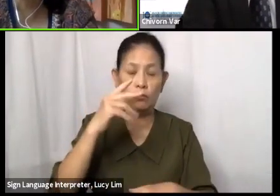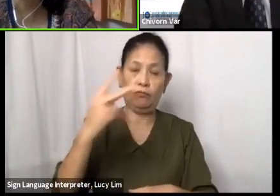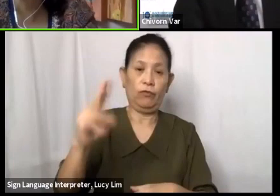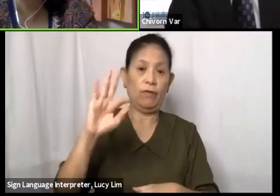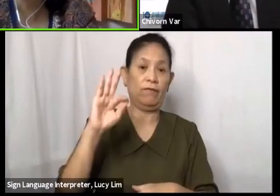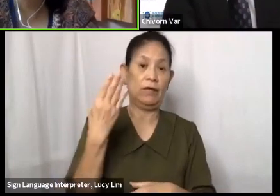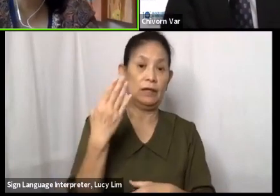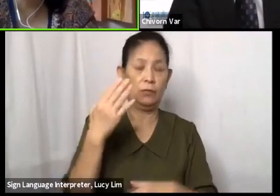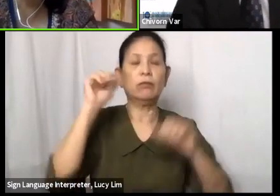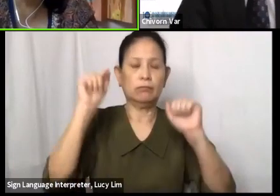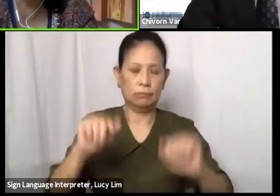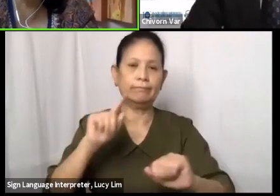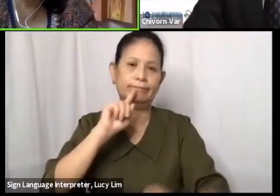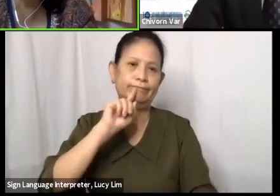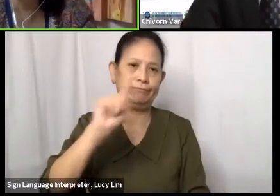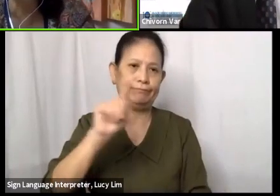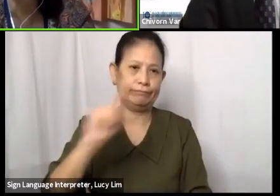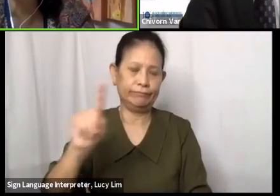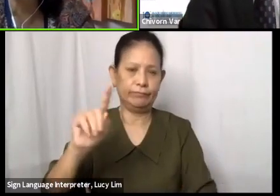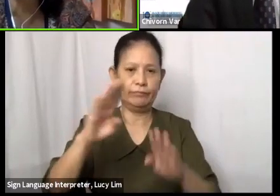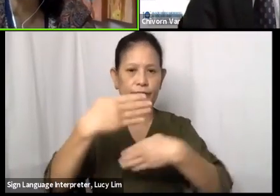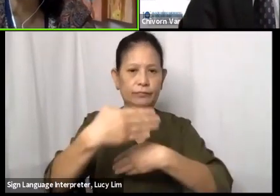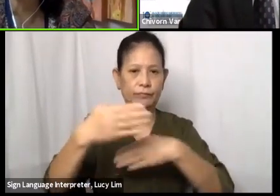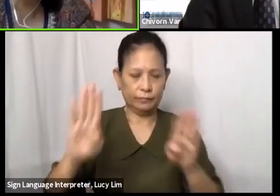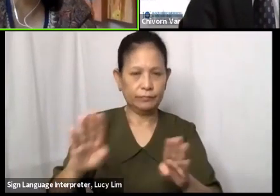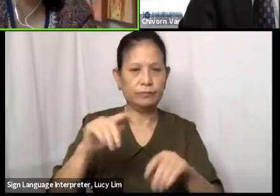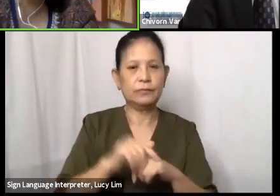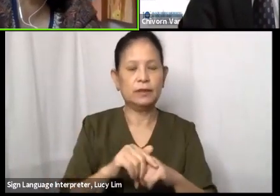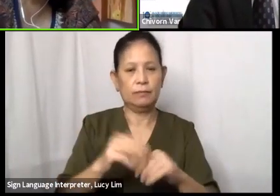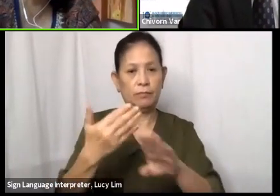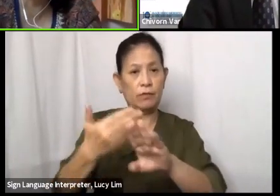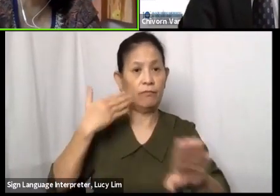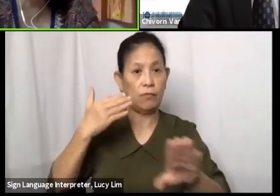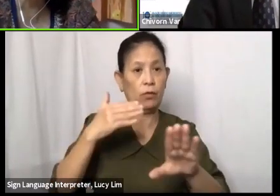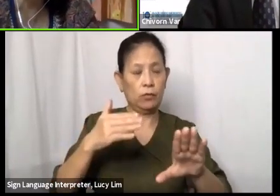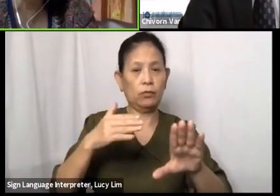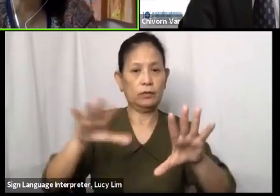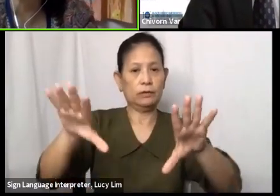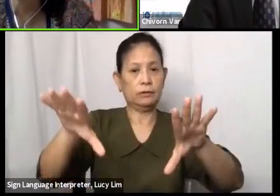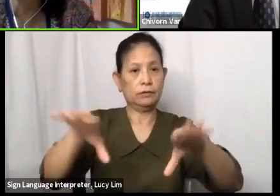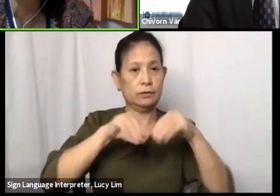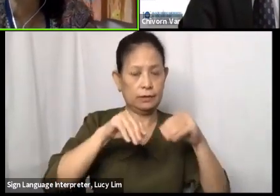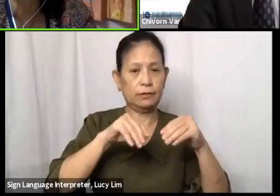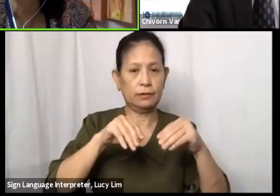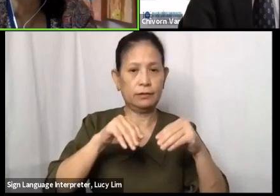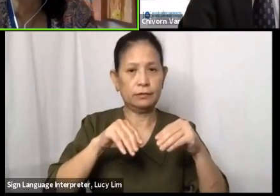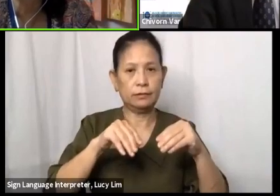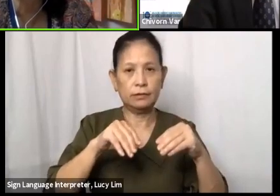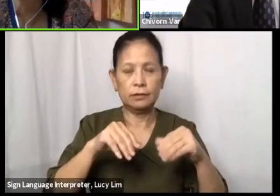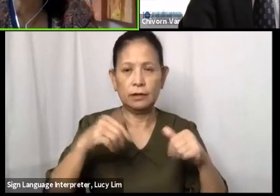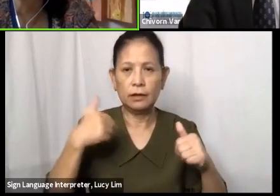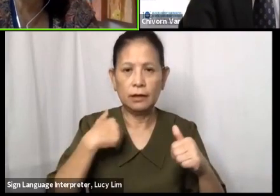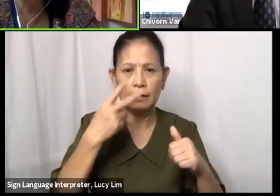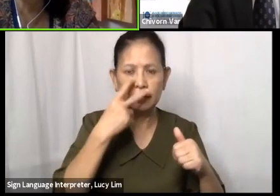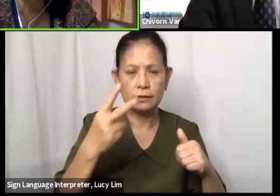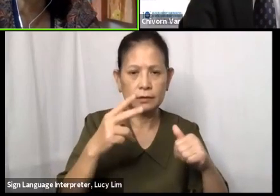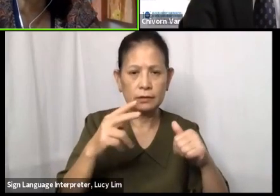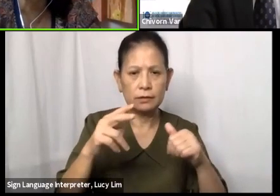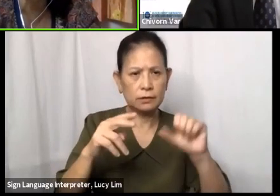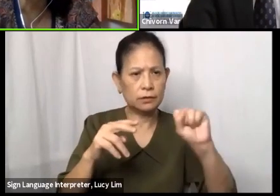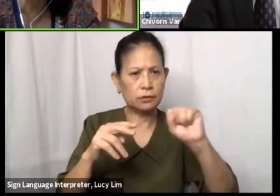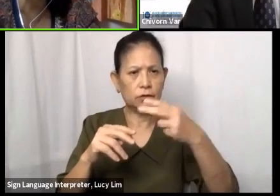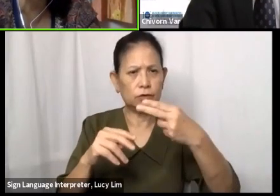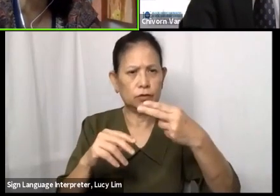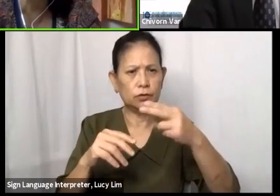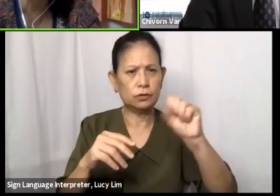in the comments box there. Before we take up the questions, I can see Situ Sreshta in the audience. And Situ